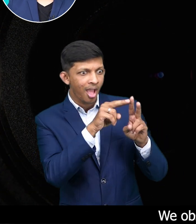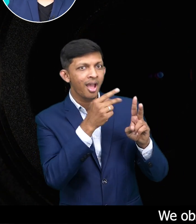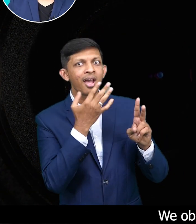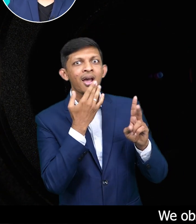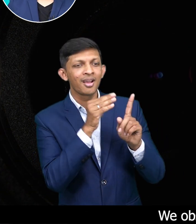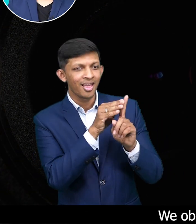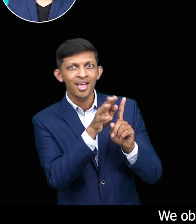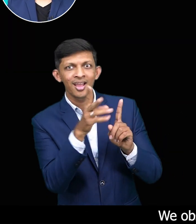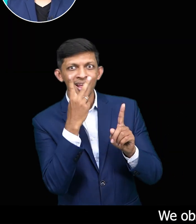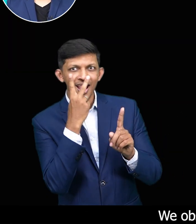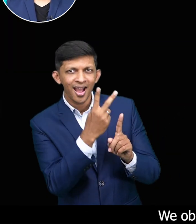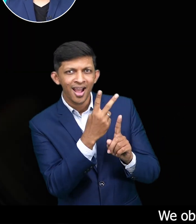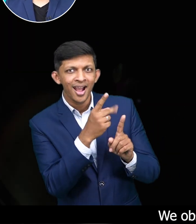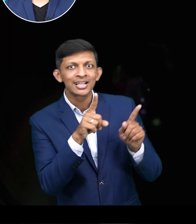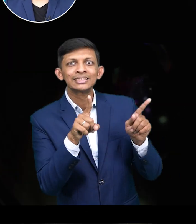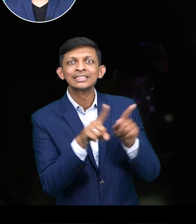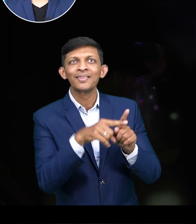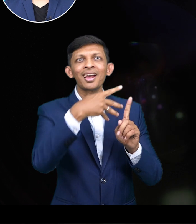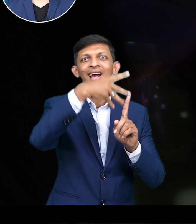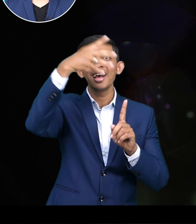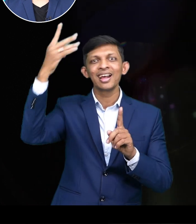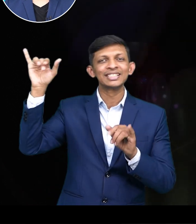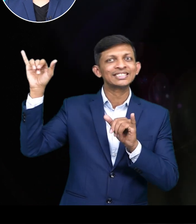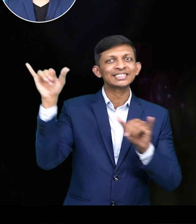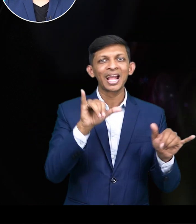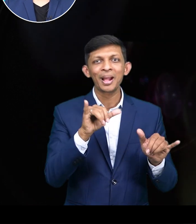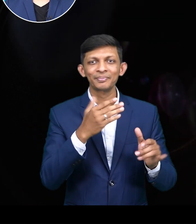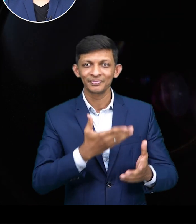observe colors similar to those in a rainbow.